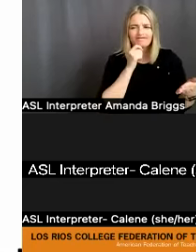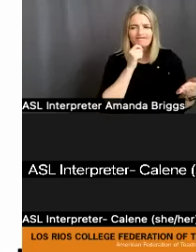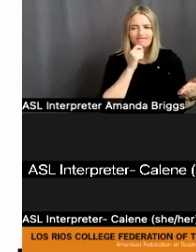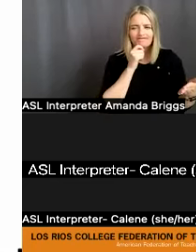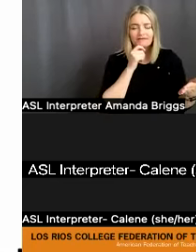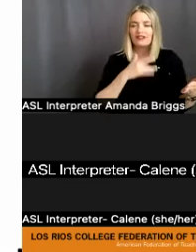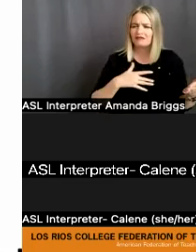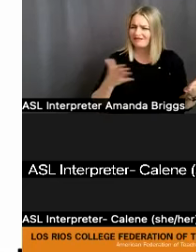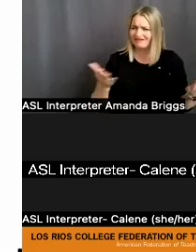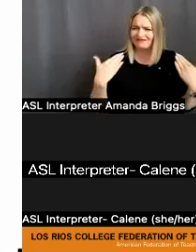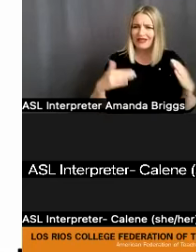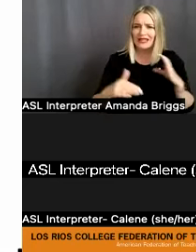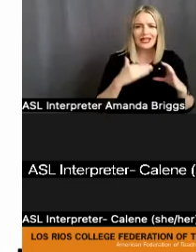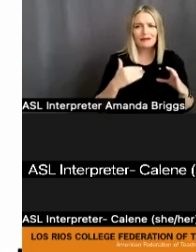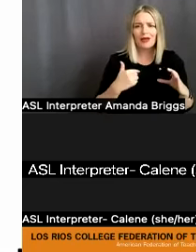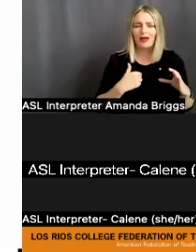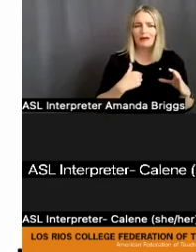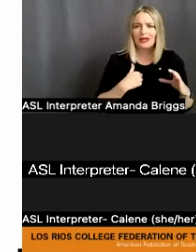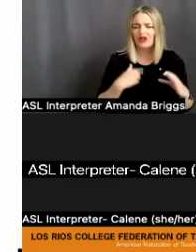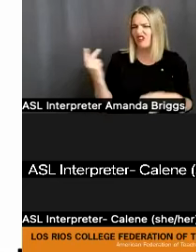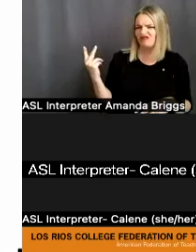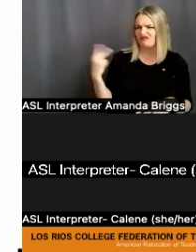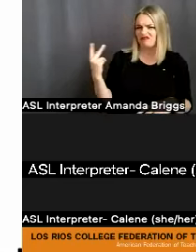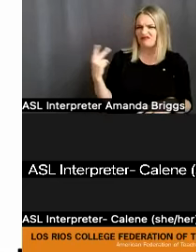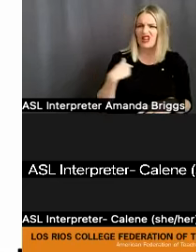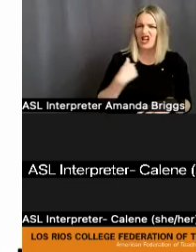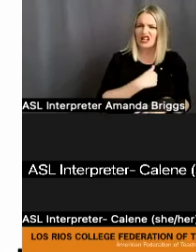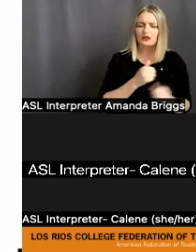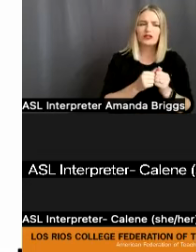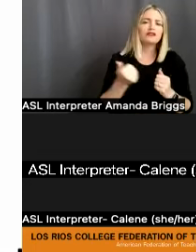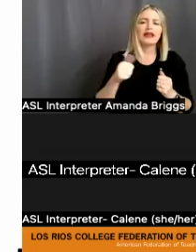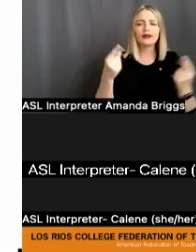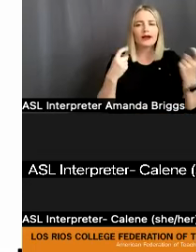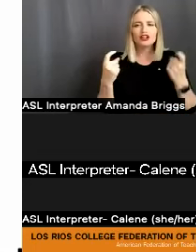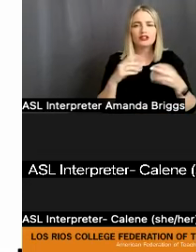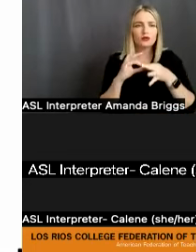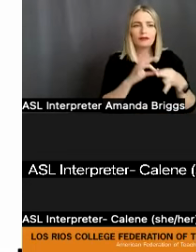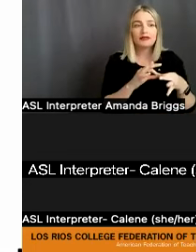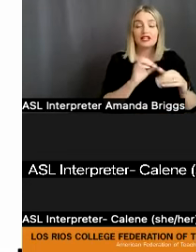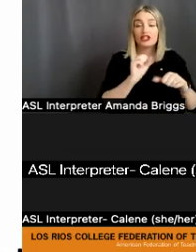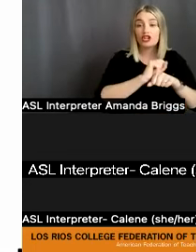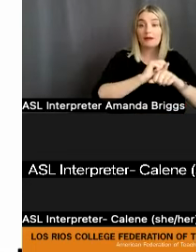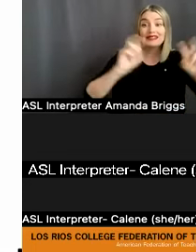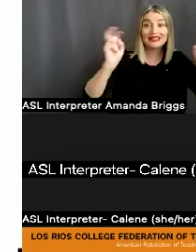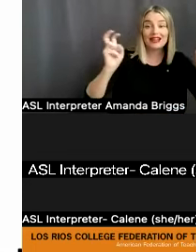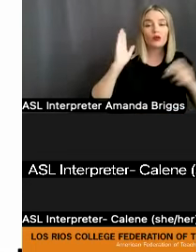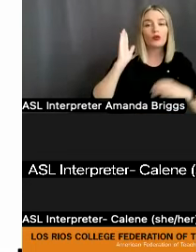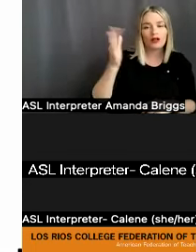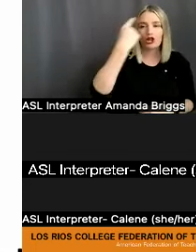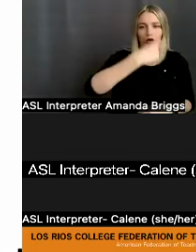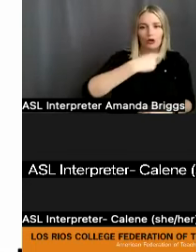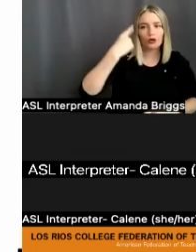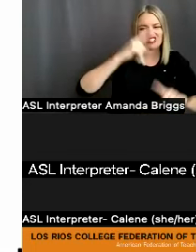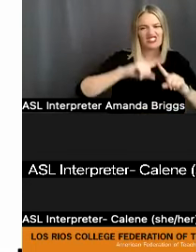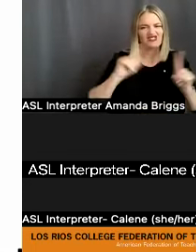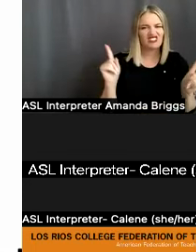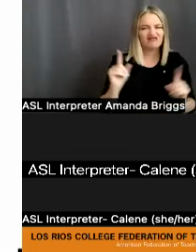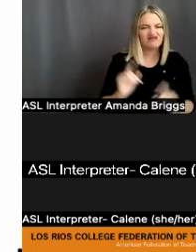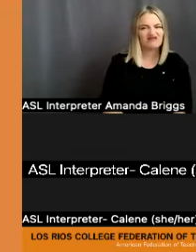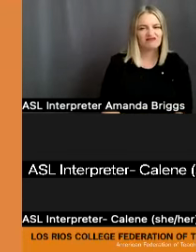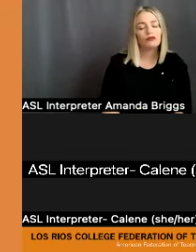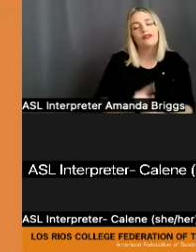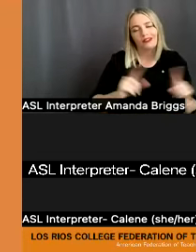us or email me with questions related to the job title, because it's going to be look a little different for folks, for each different group of